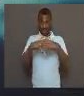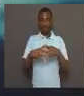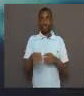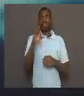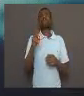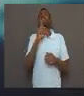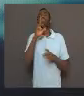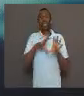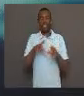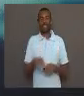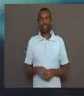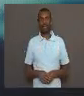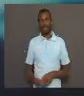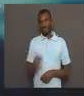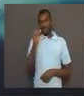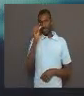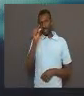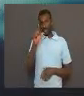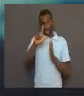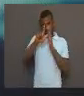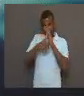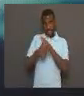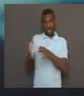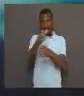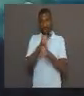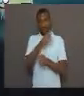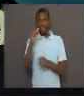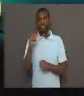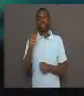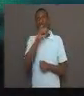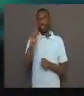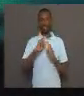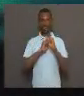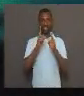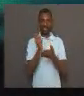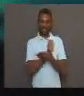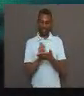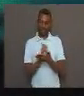Take a few minutes to write down your answer.